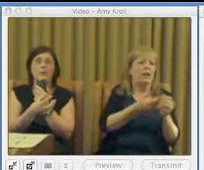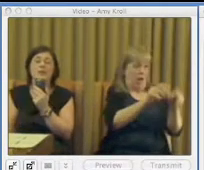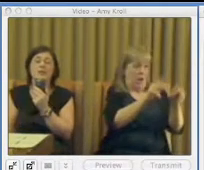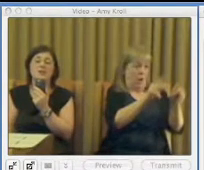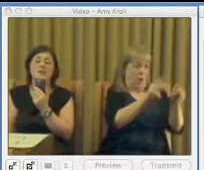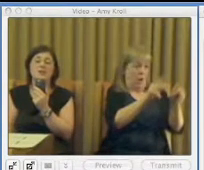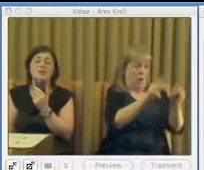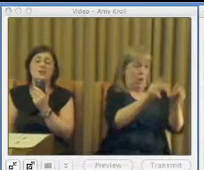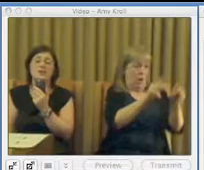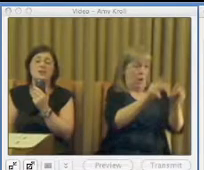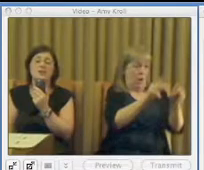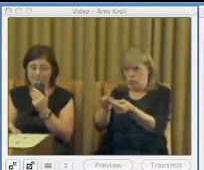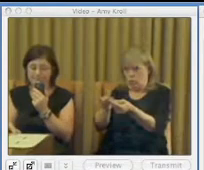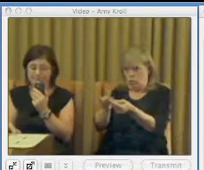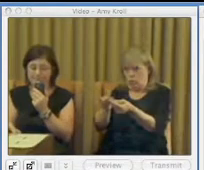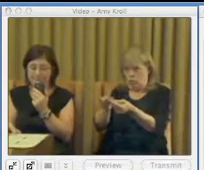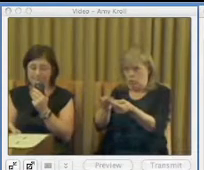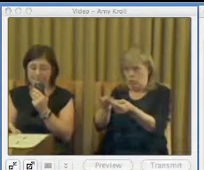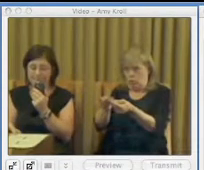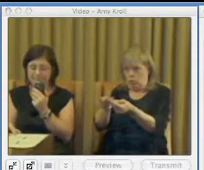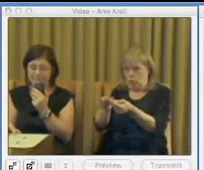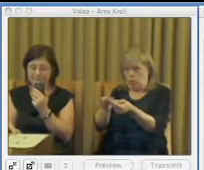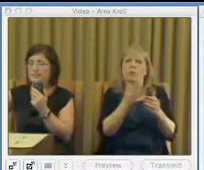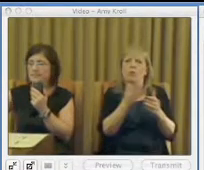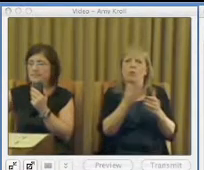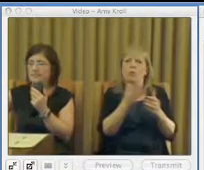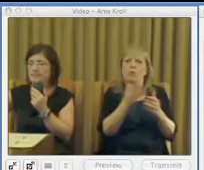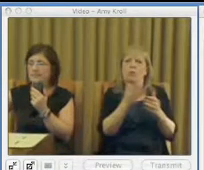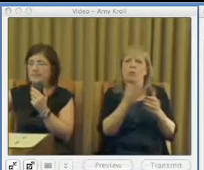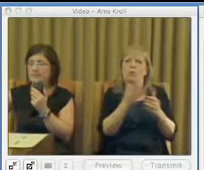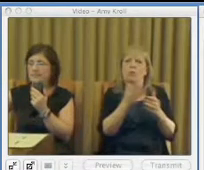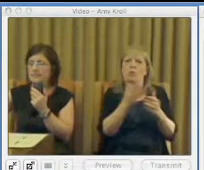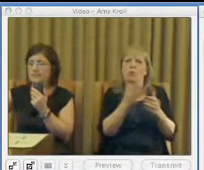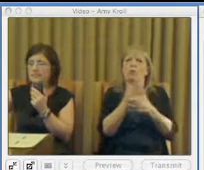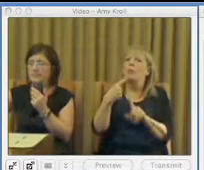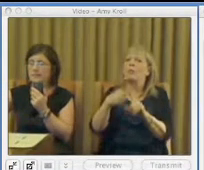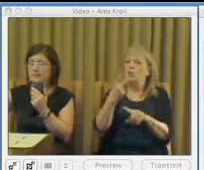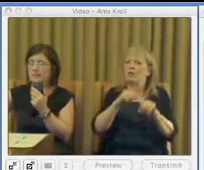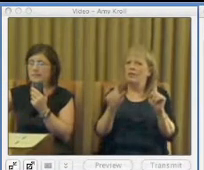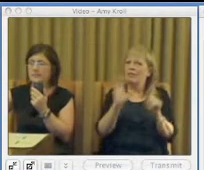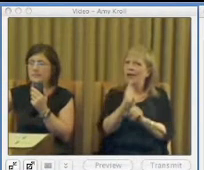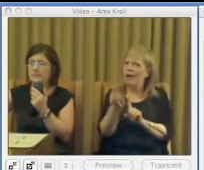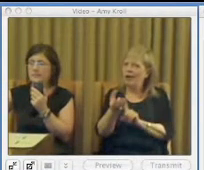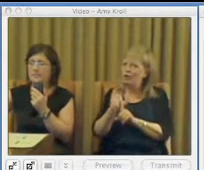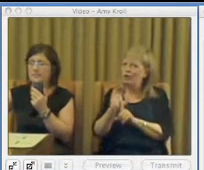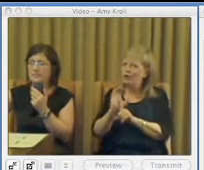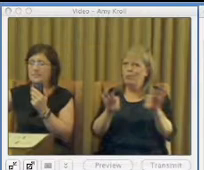languages and two cultures.